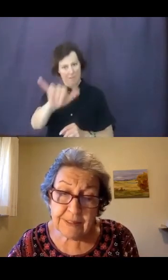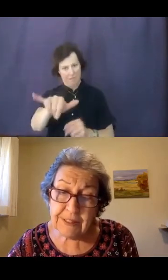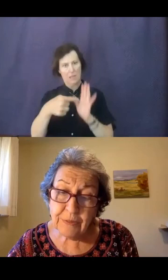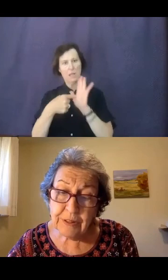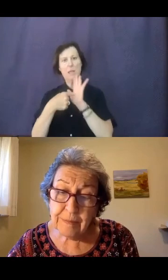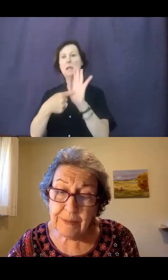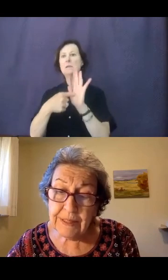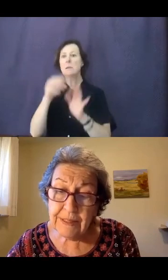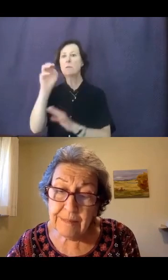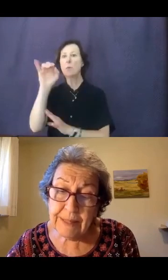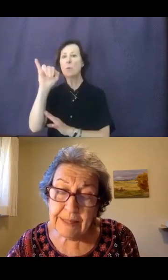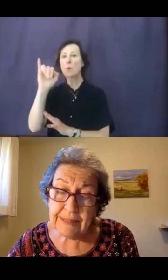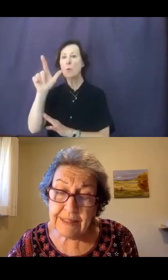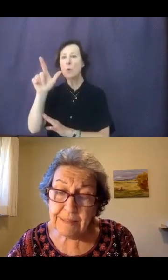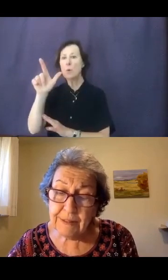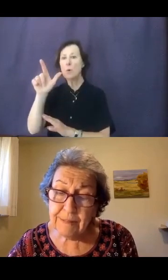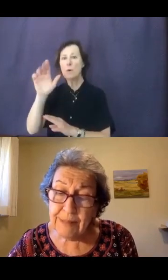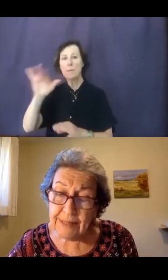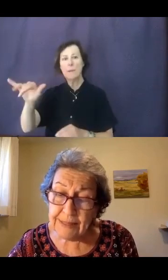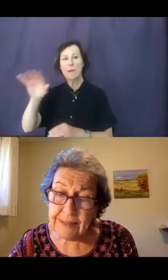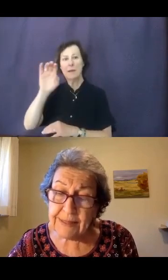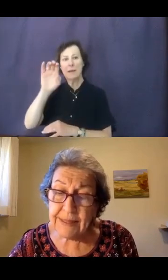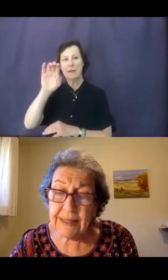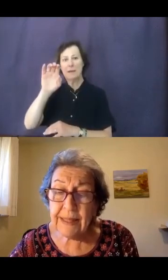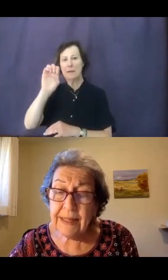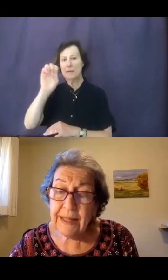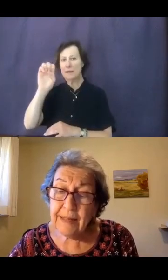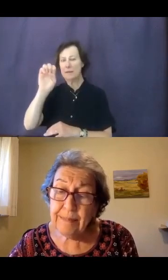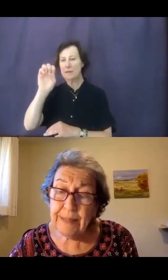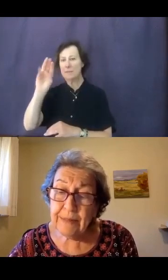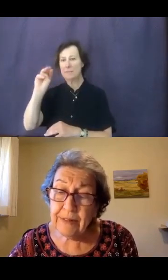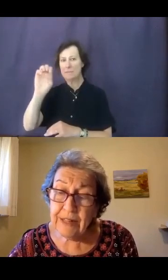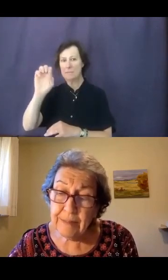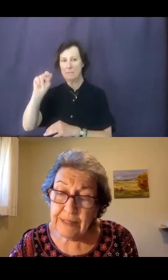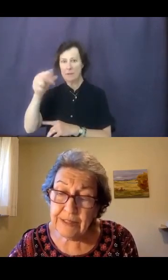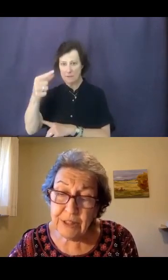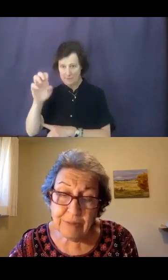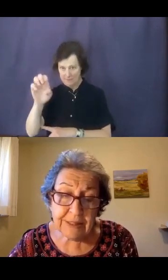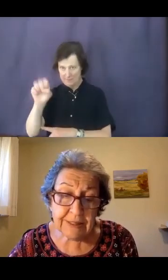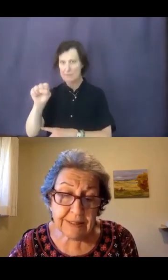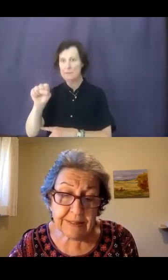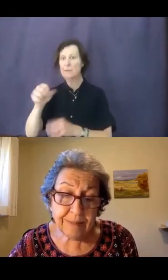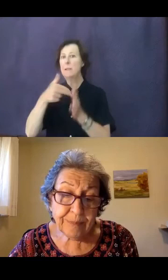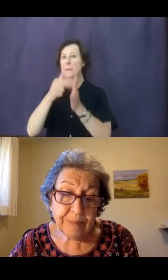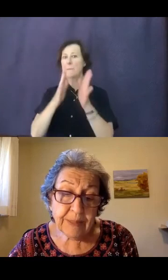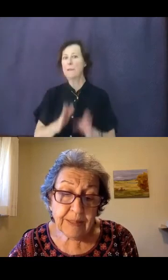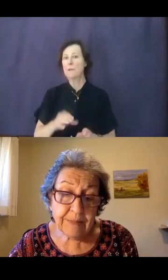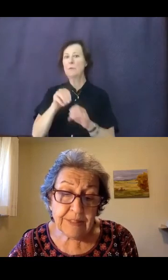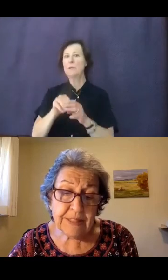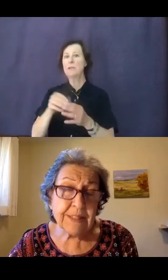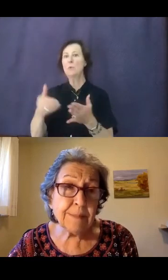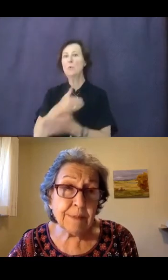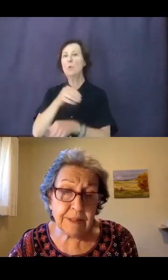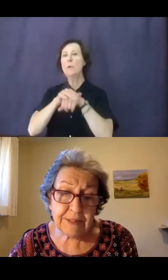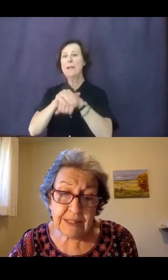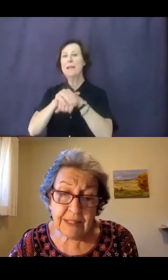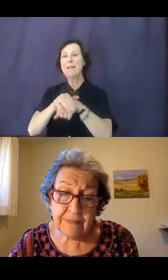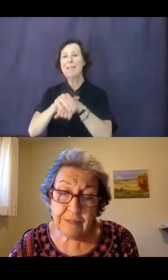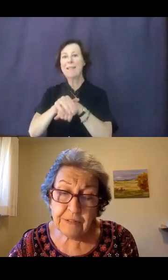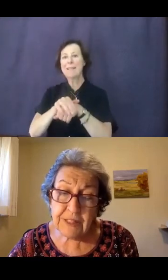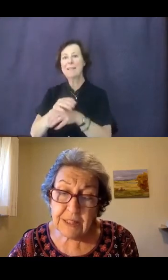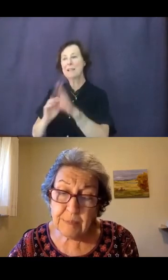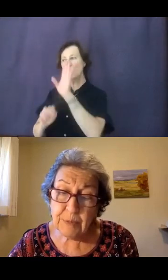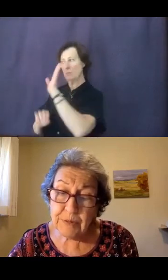example is an oil painting by Elizabeth Menges, a painter now based in New England. It was exhibited beside